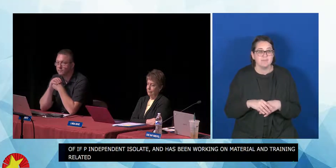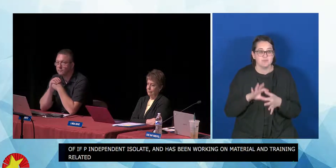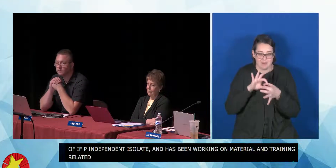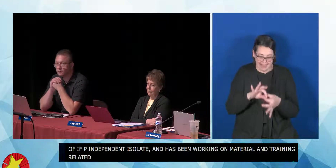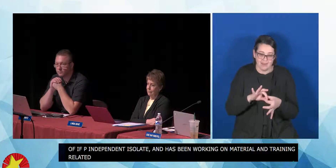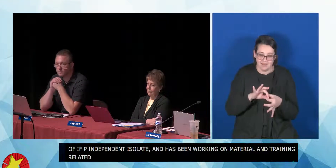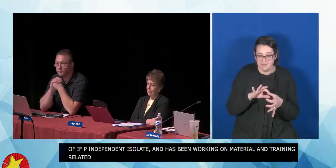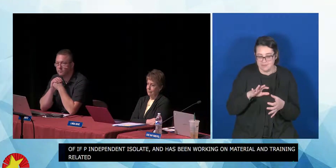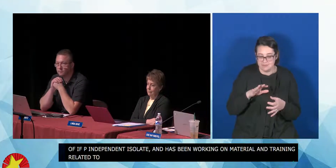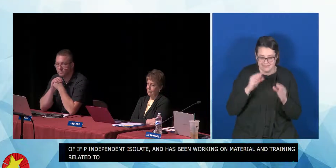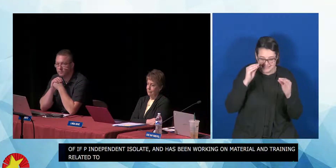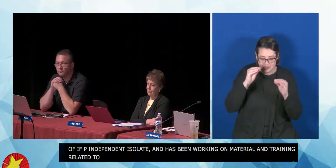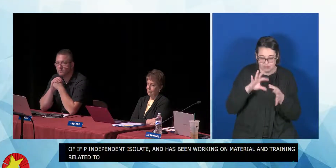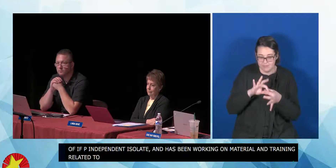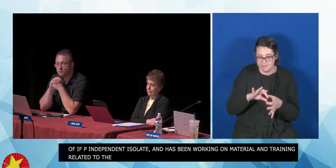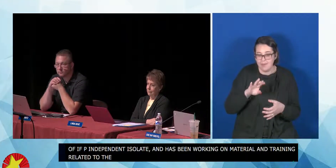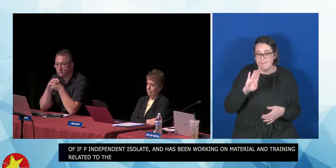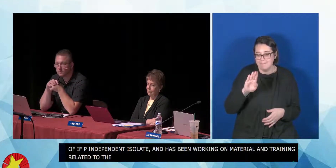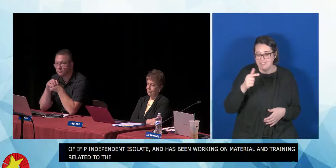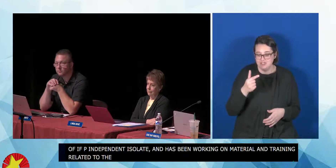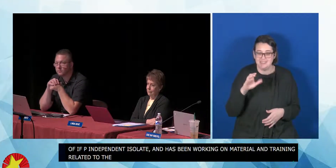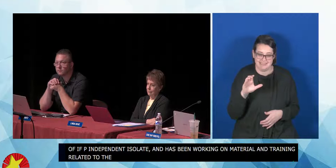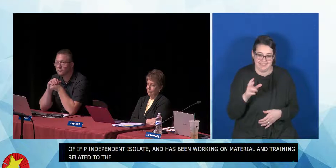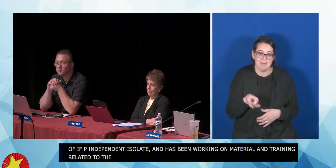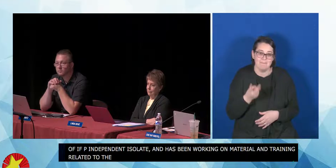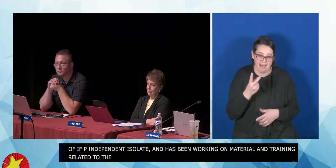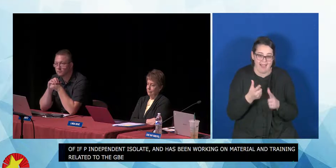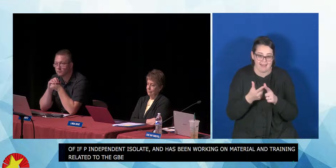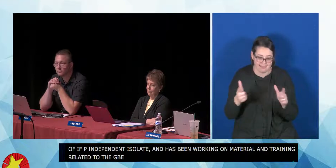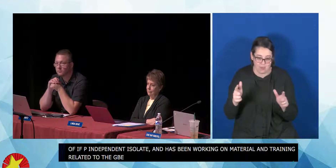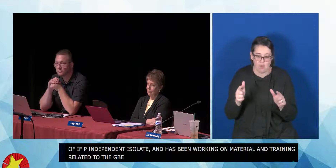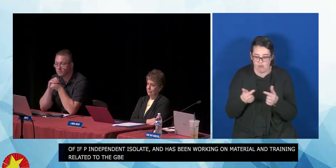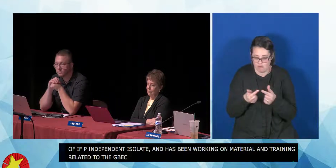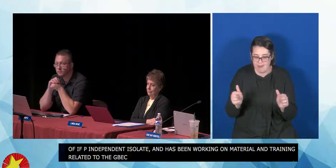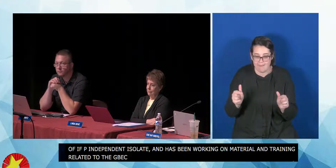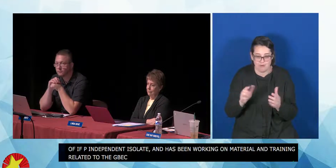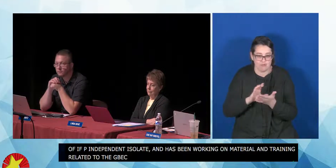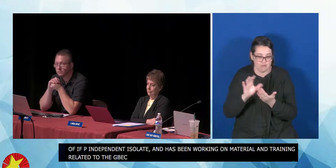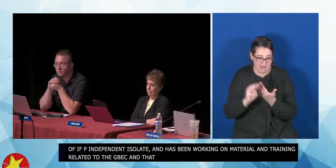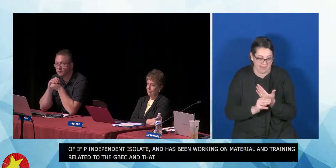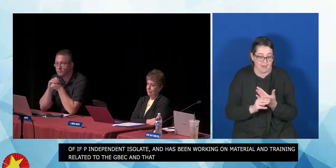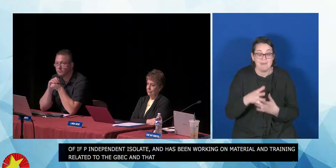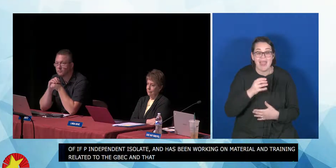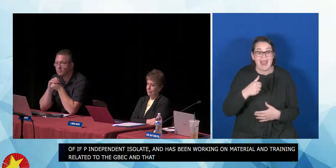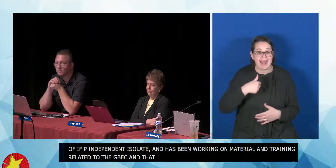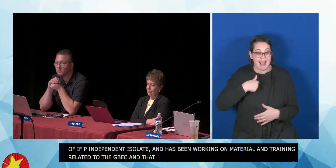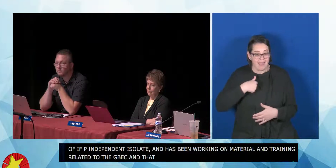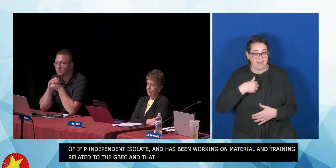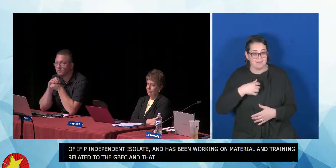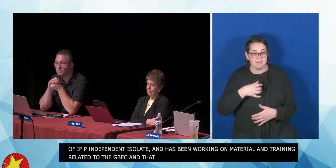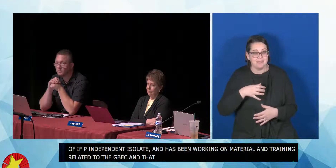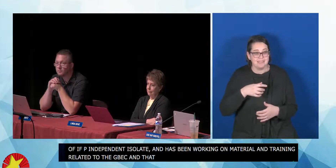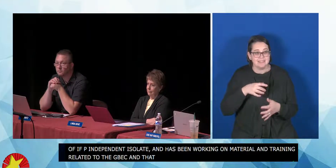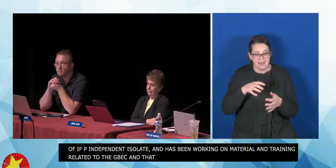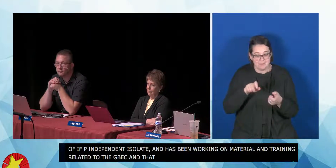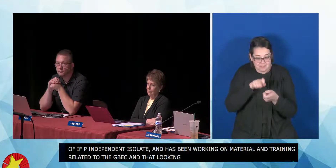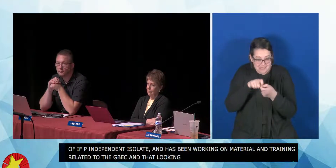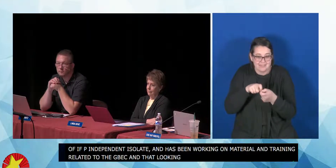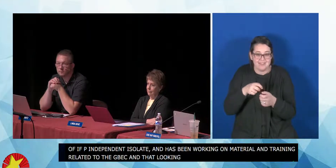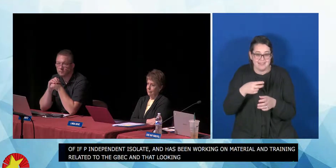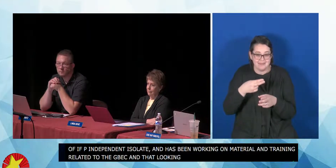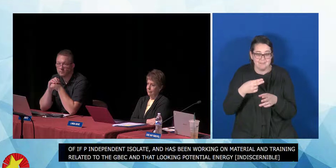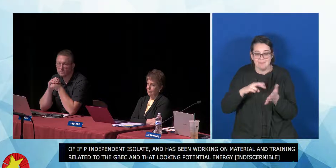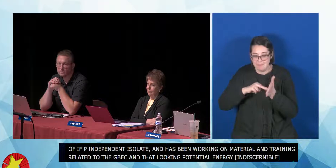Bilingual Grammar Curriculum, and that I'm speaking of specifically Tina Sarter,